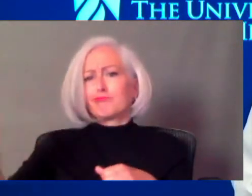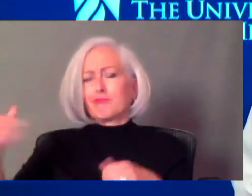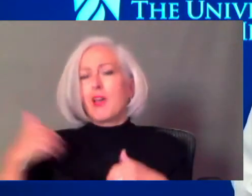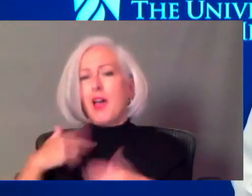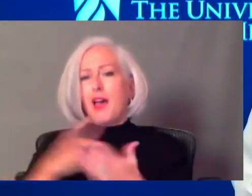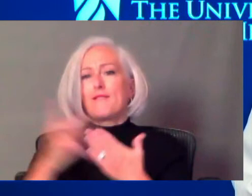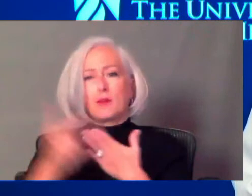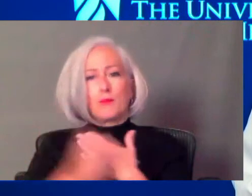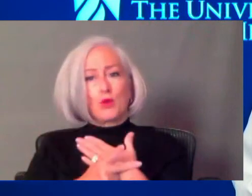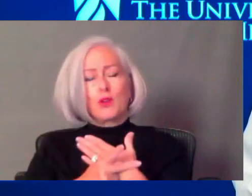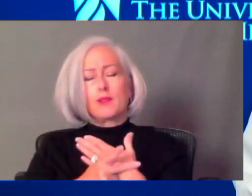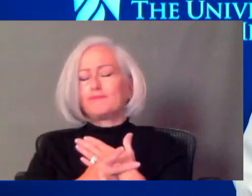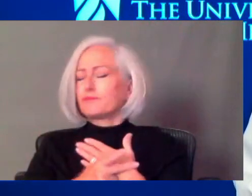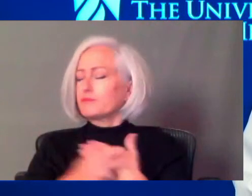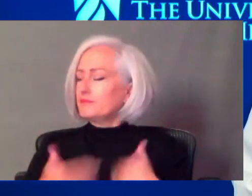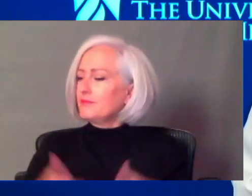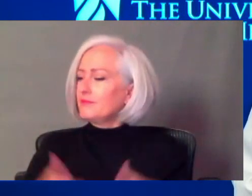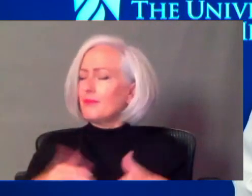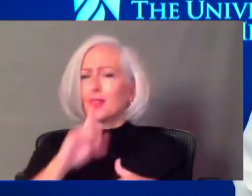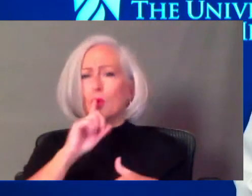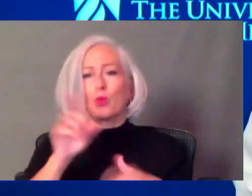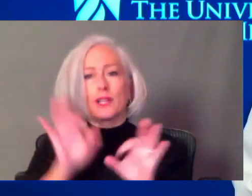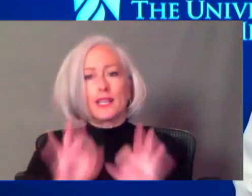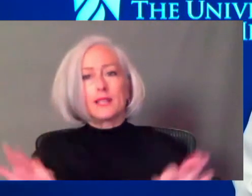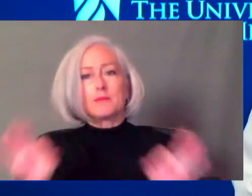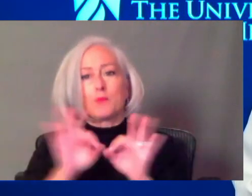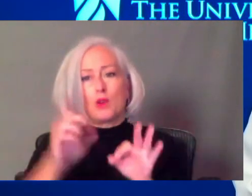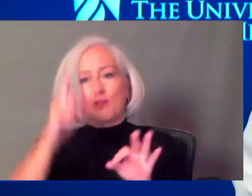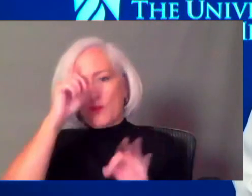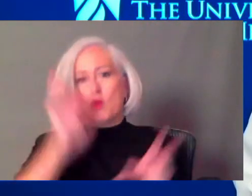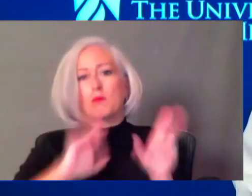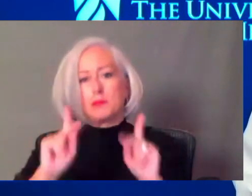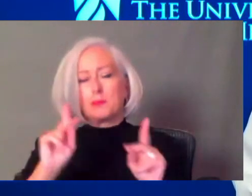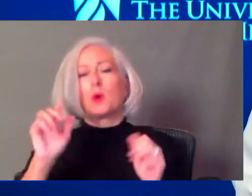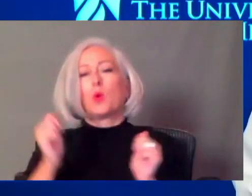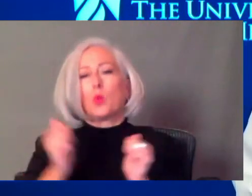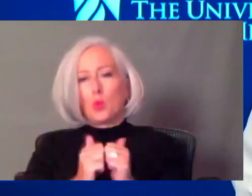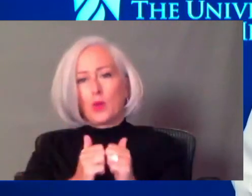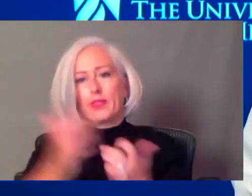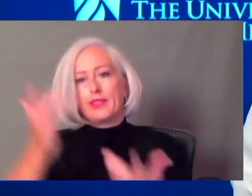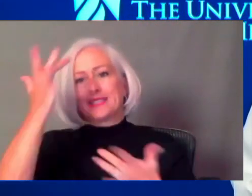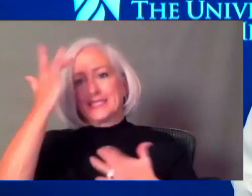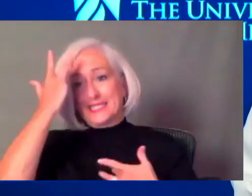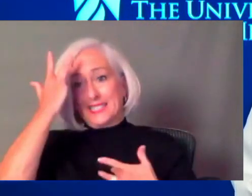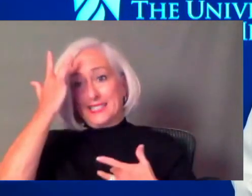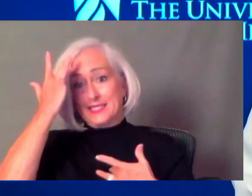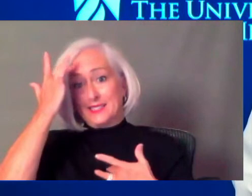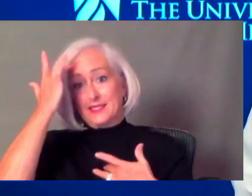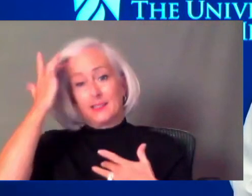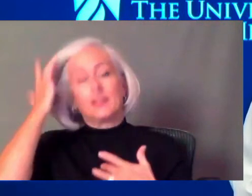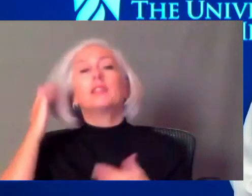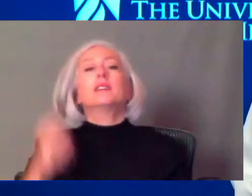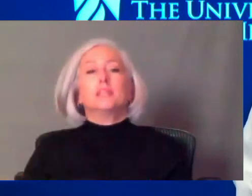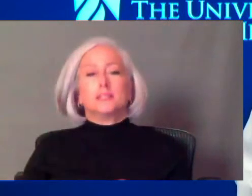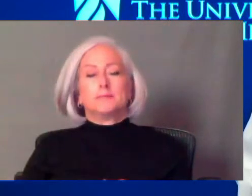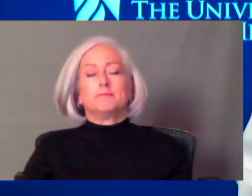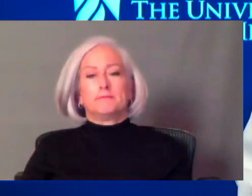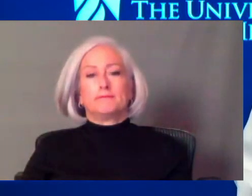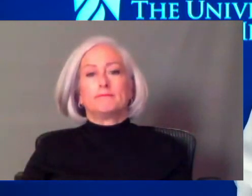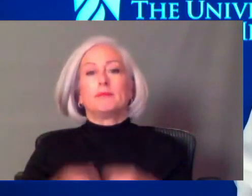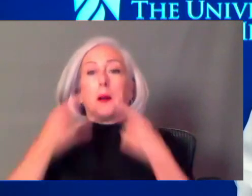see a spike, and then we'll have even more need for monoclonal antibody therapy. We're going to get to Amber Stiles here in just a moment, but Dr. Castro, will you just take a moment just to talk